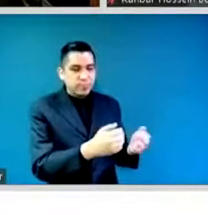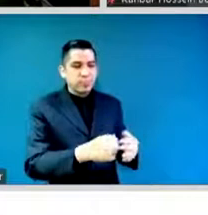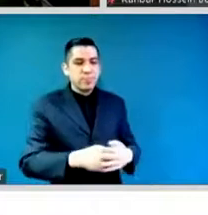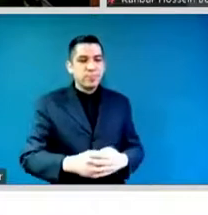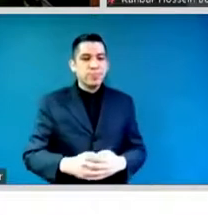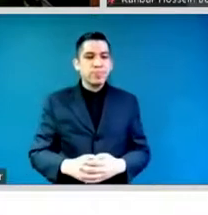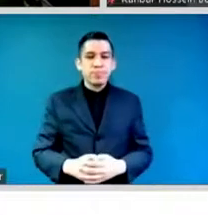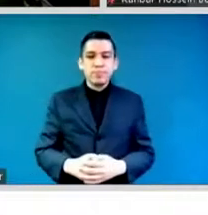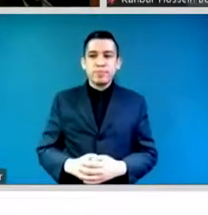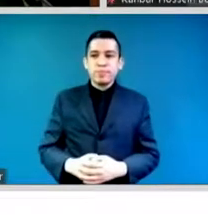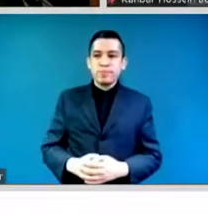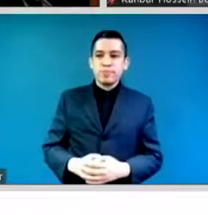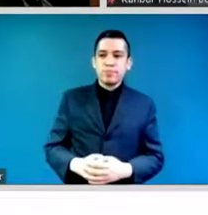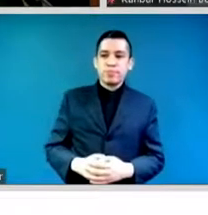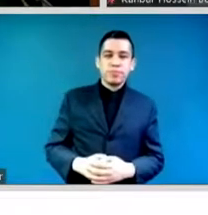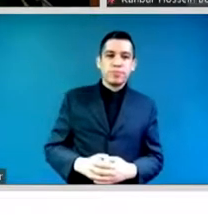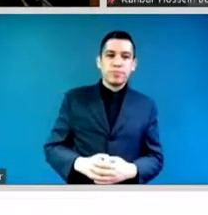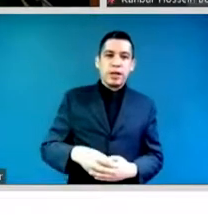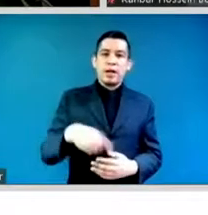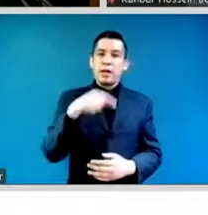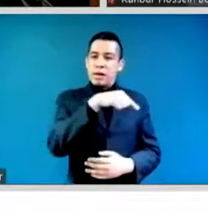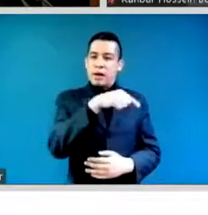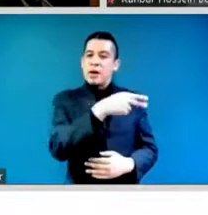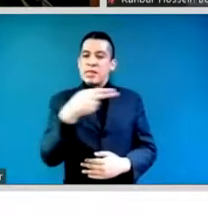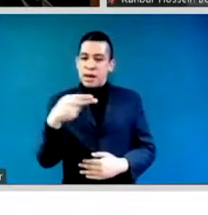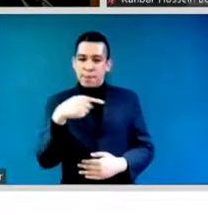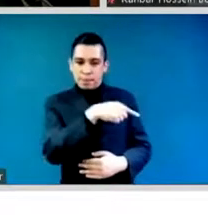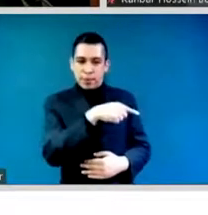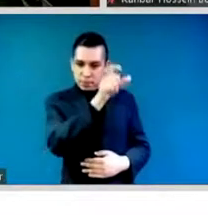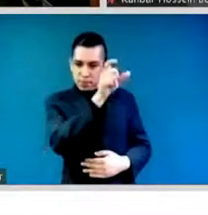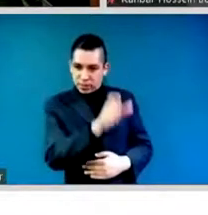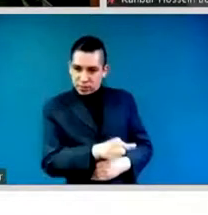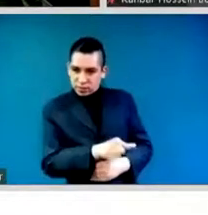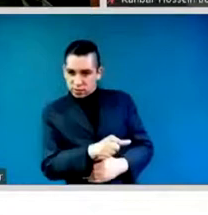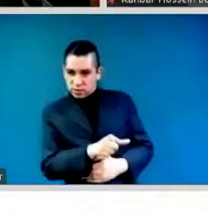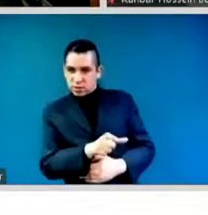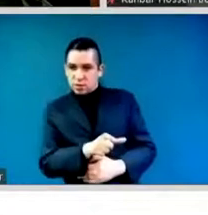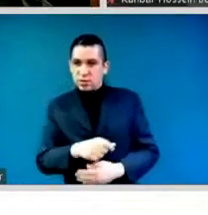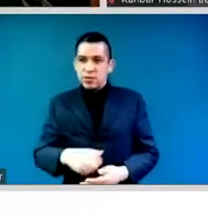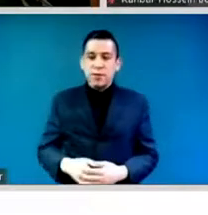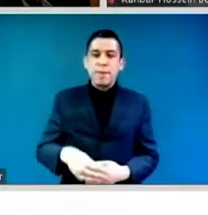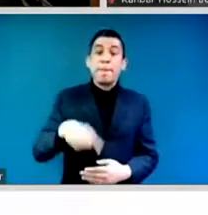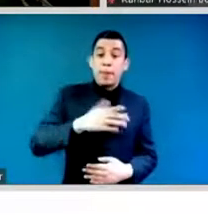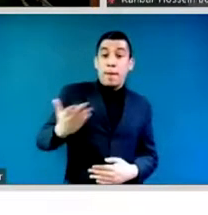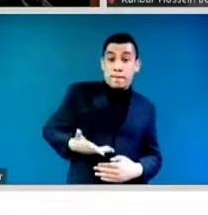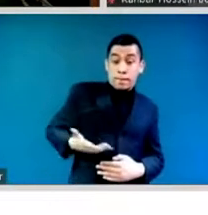actually get into this conversation and not just give us empty promises?